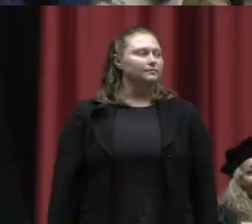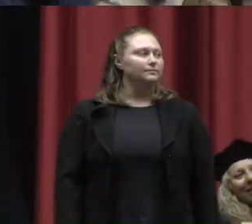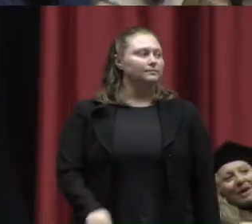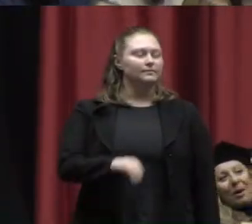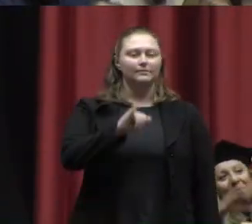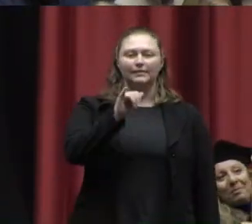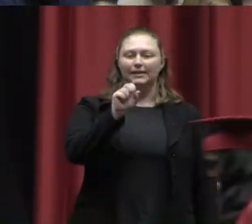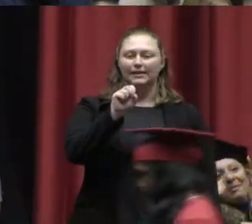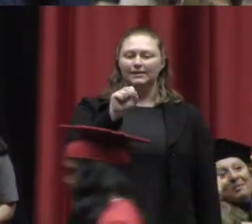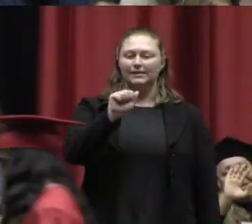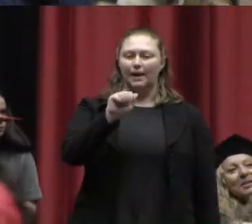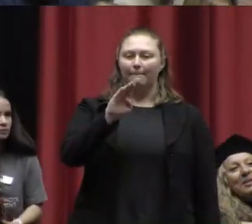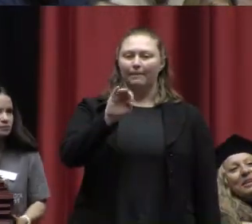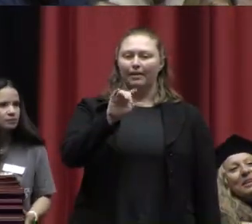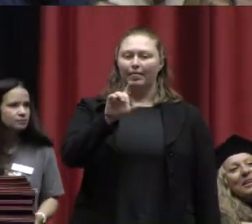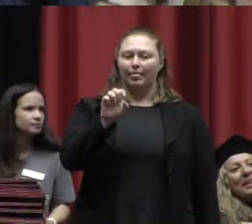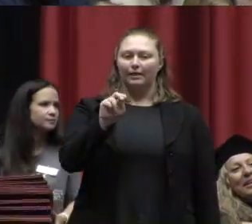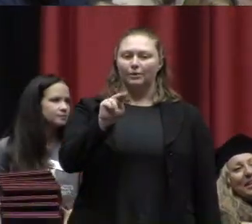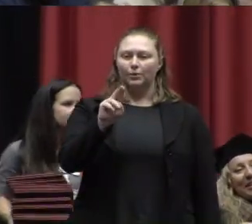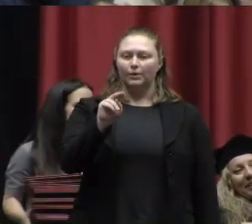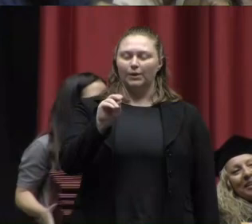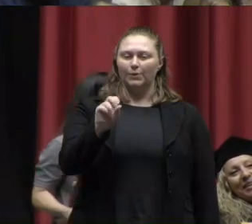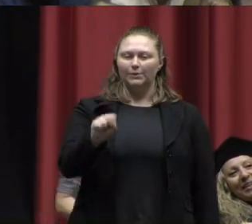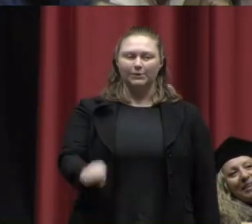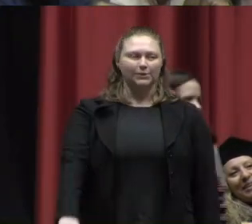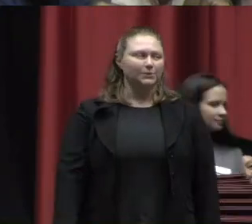Ismael Hernandez.